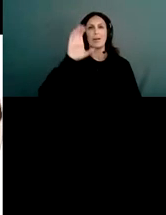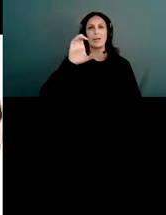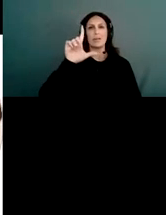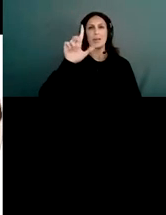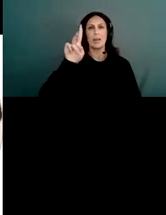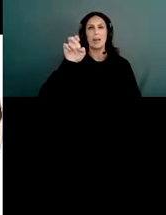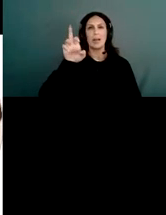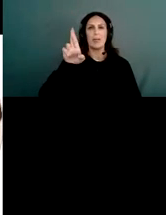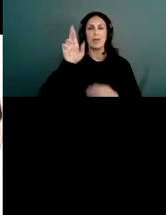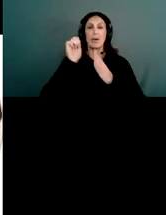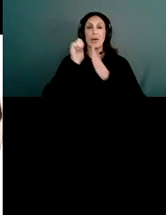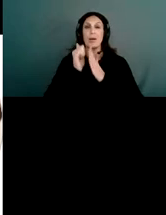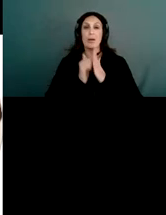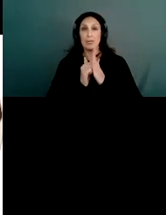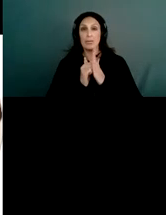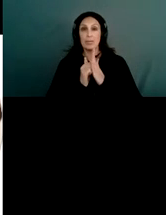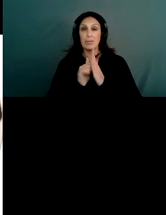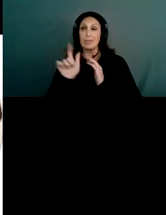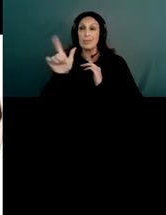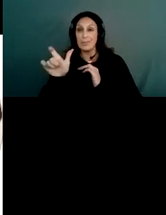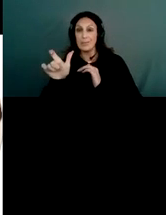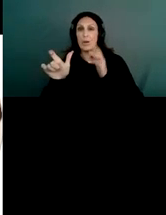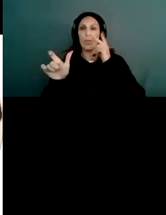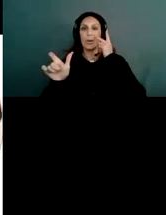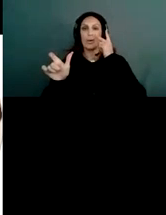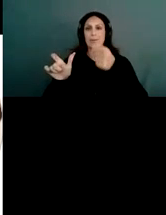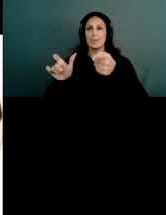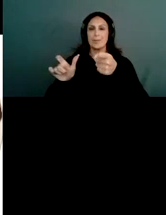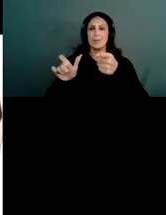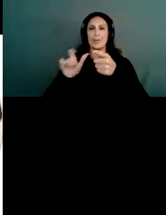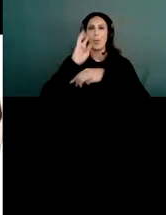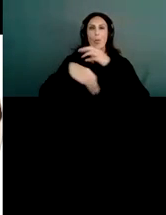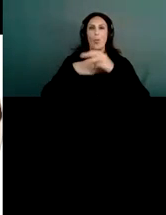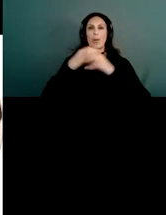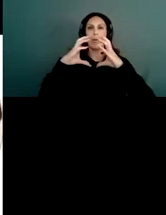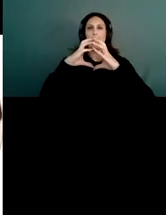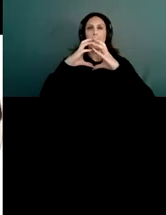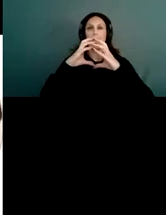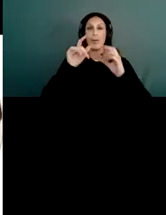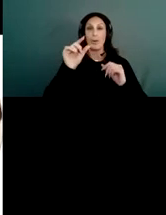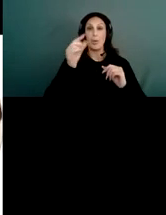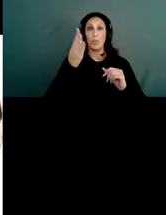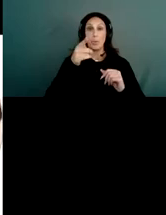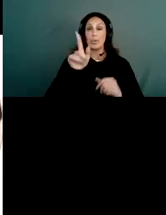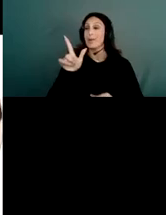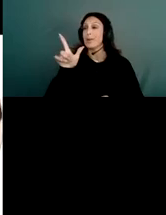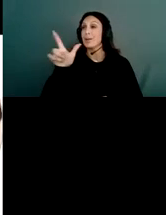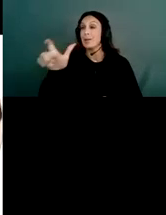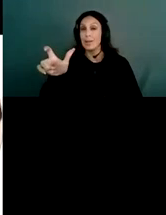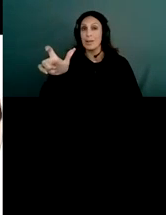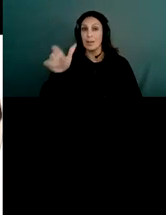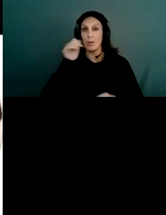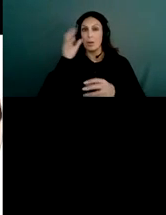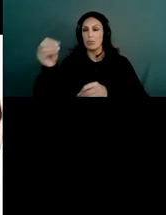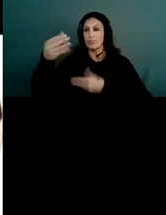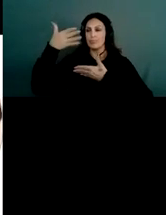K5 student, they will see this Lexia Core5 button, and once they press it, it will launch them into the app. And for